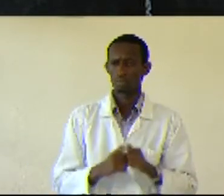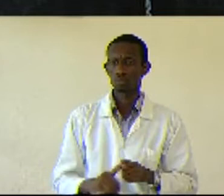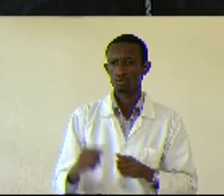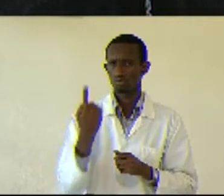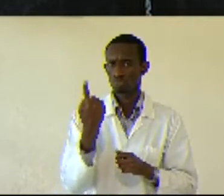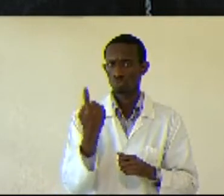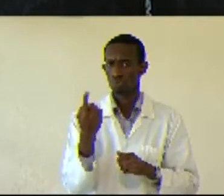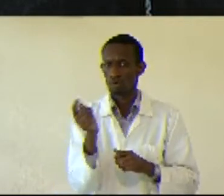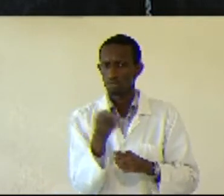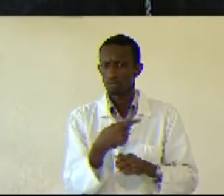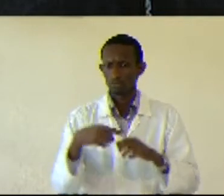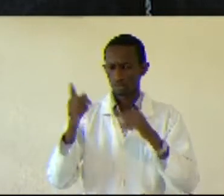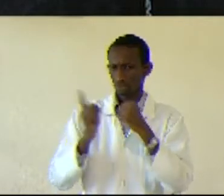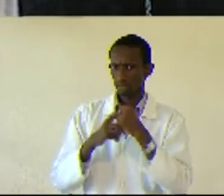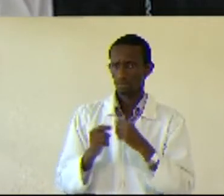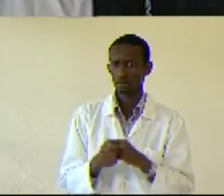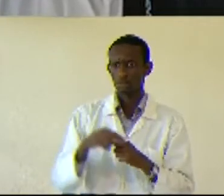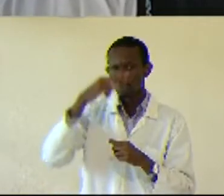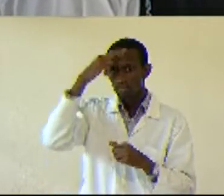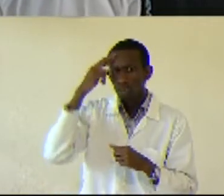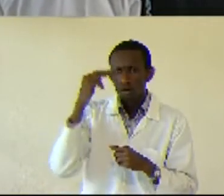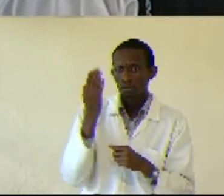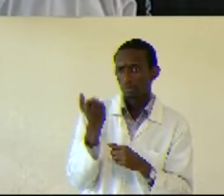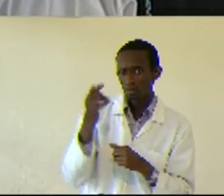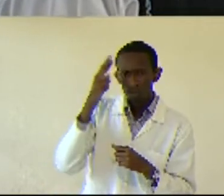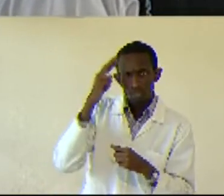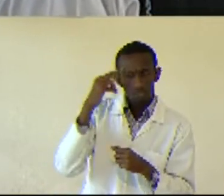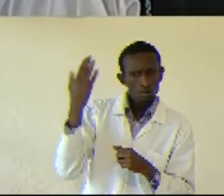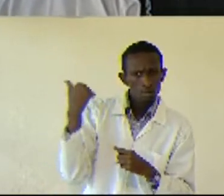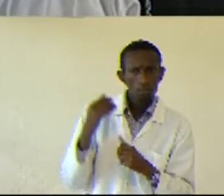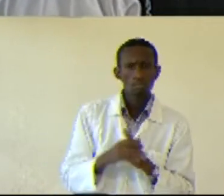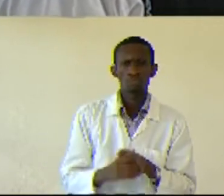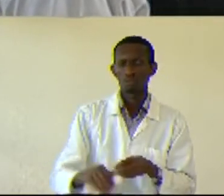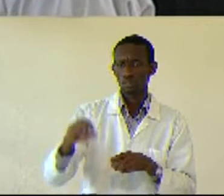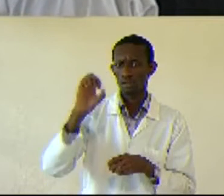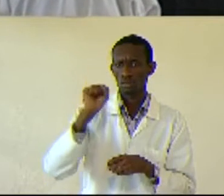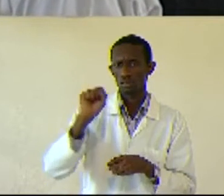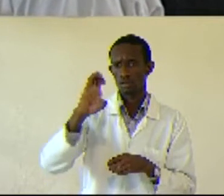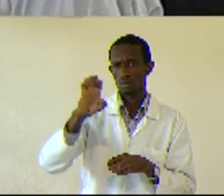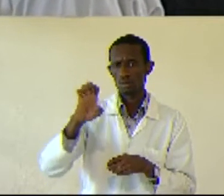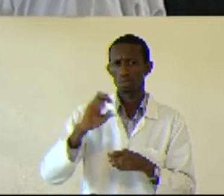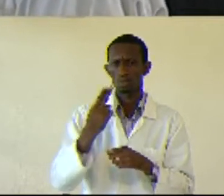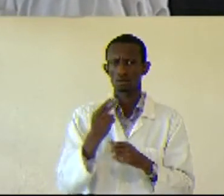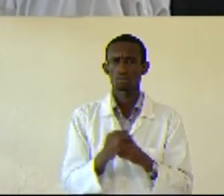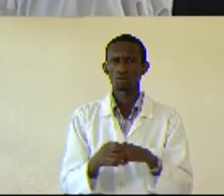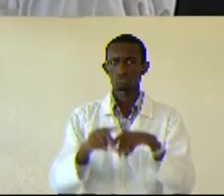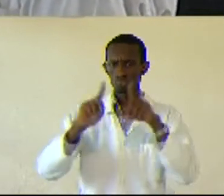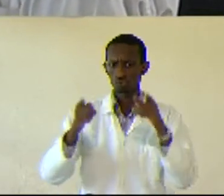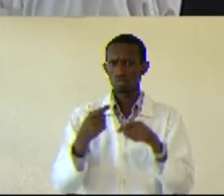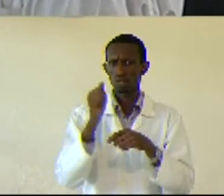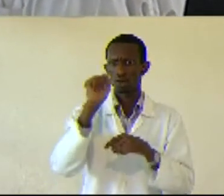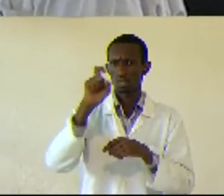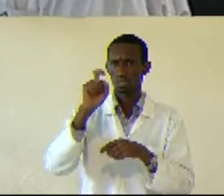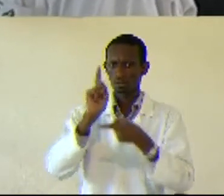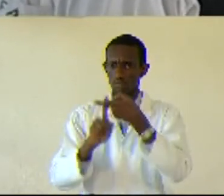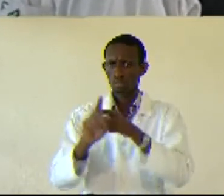1 over 6, because remember that integral of sec squared of ax plus b